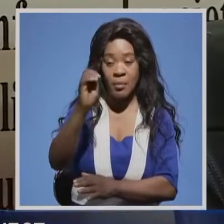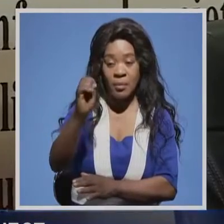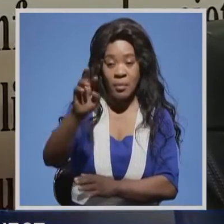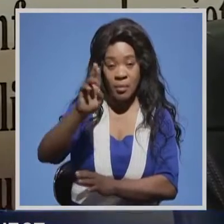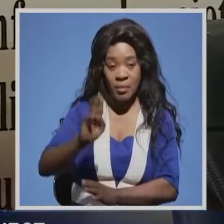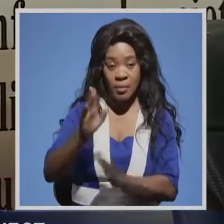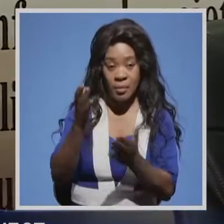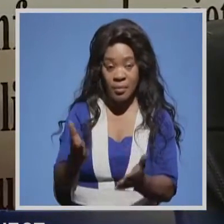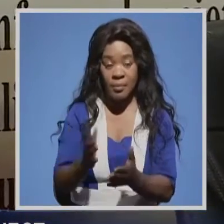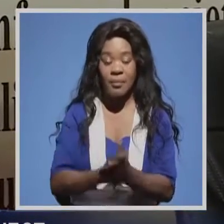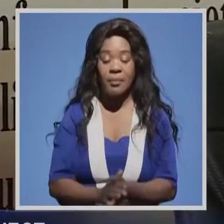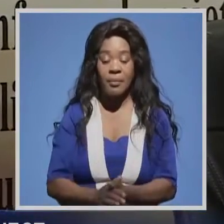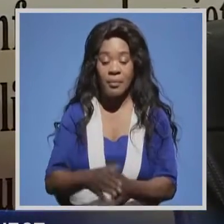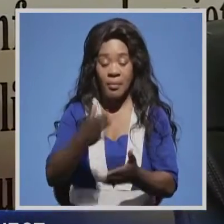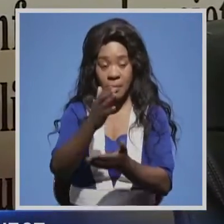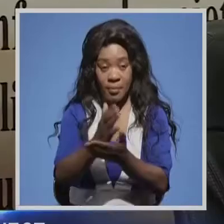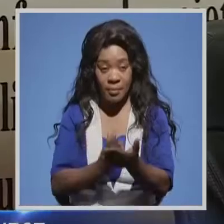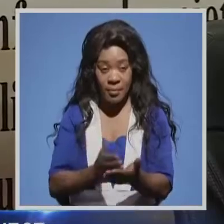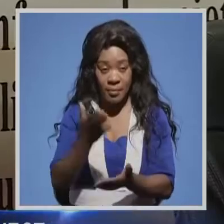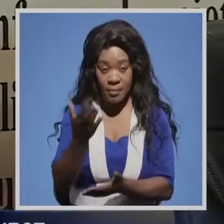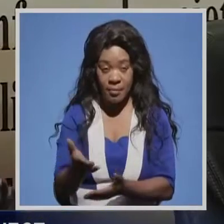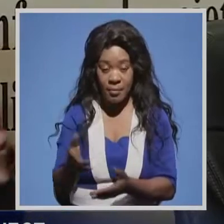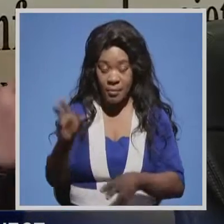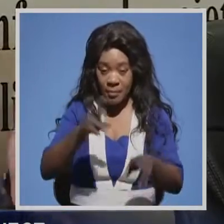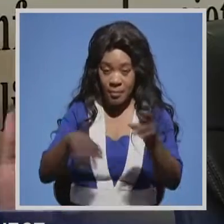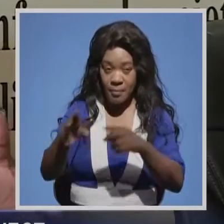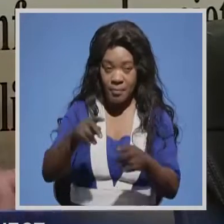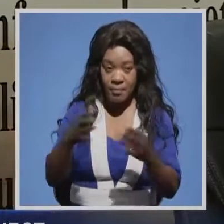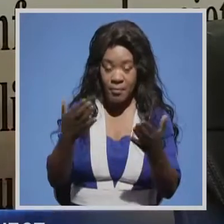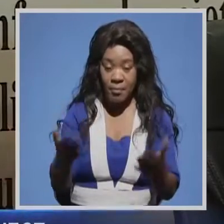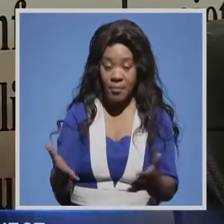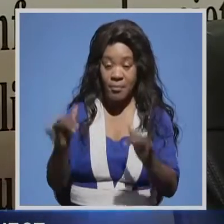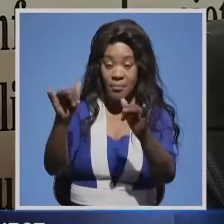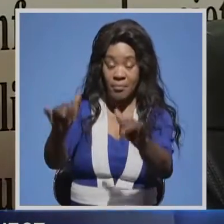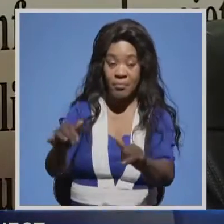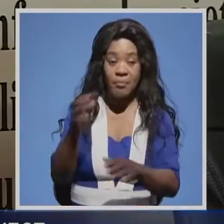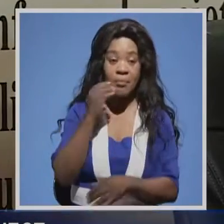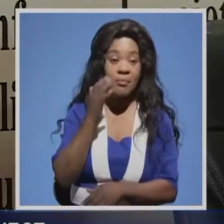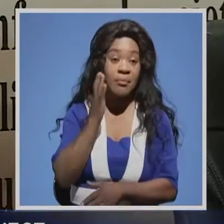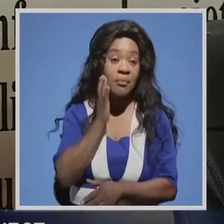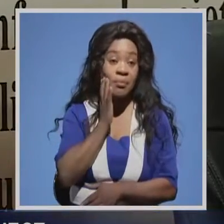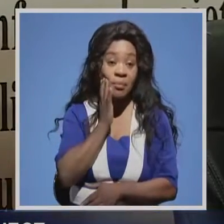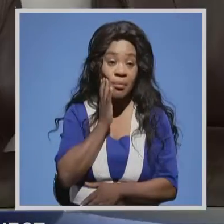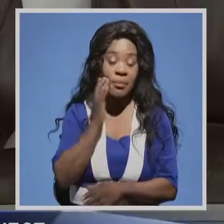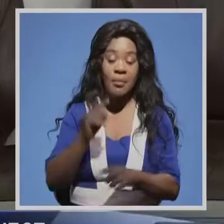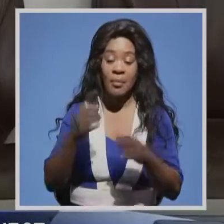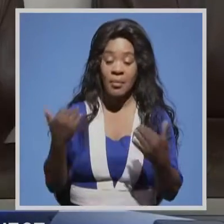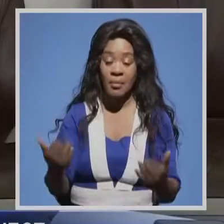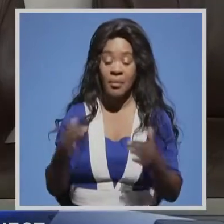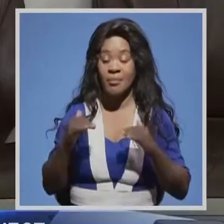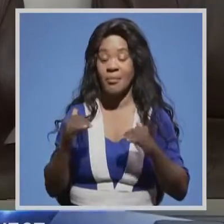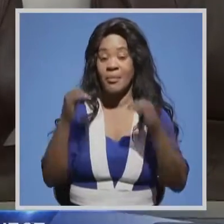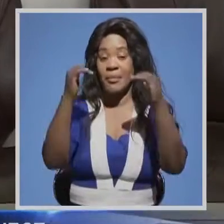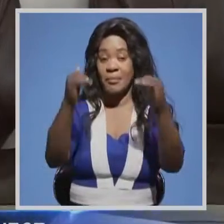And some of our experts are saying it's because a lot of people are staying at home and are on the phone. Banks are